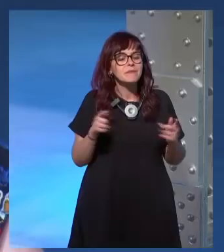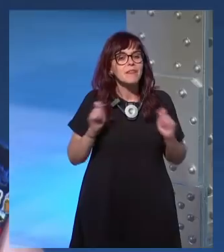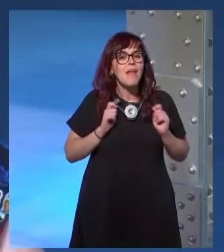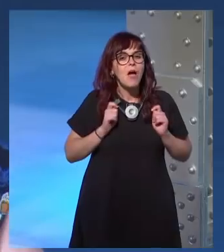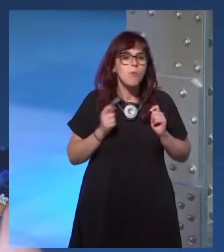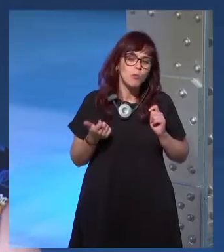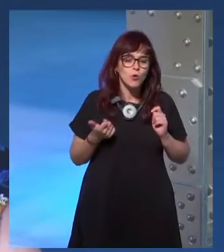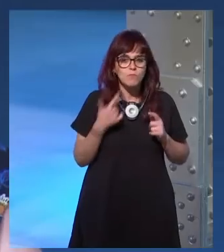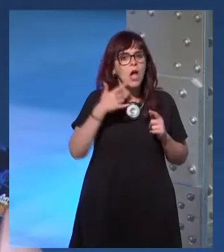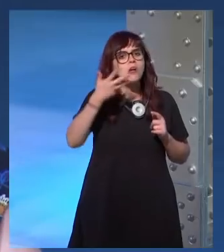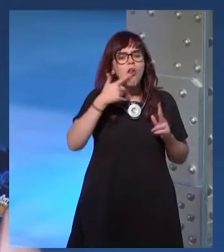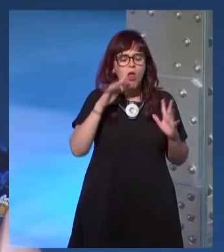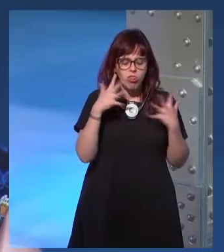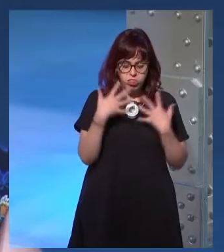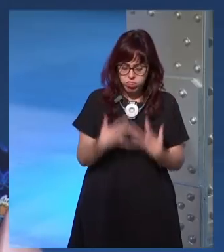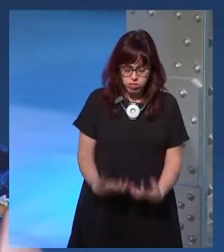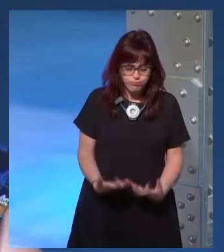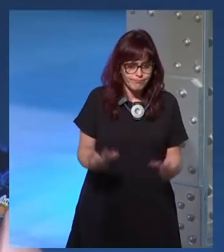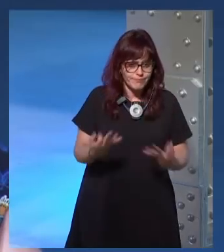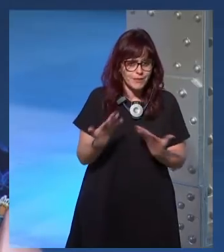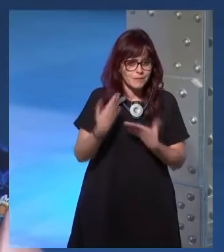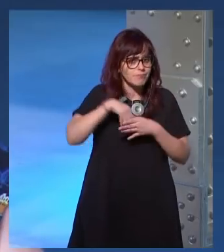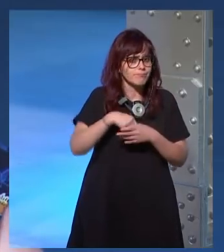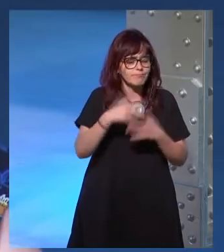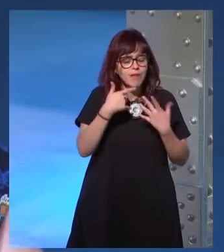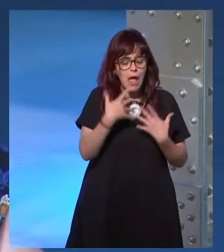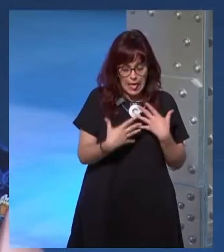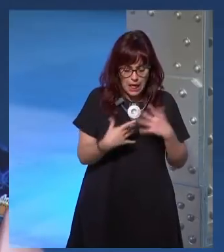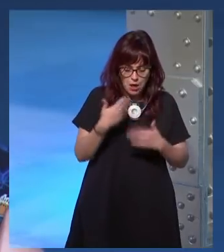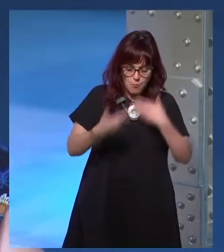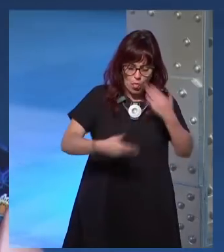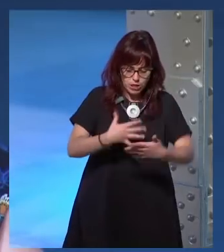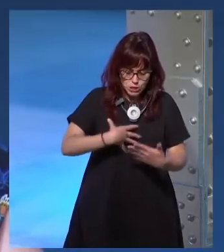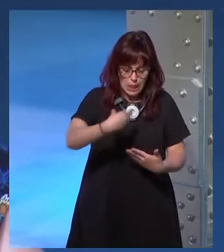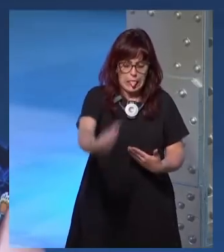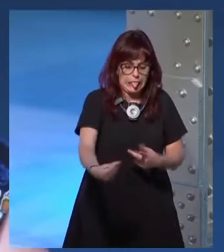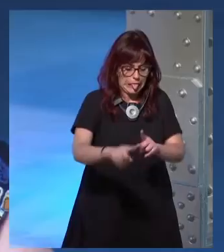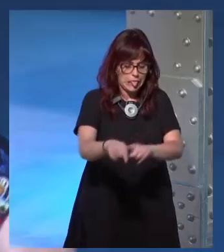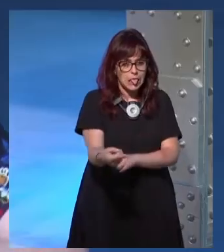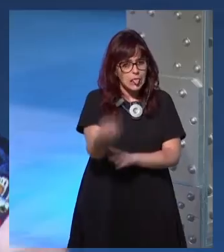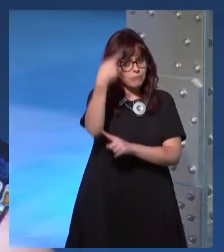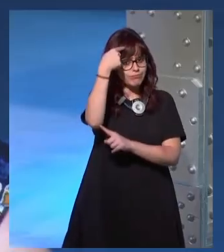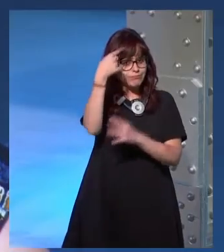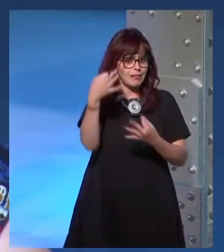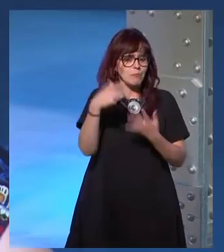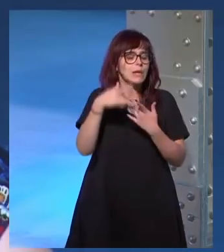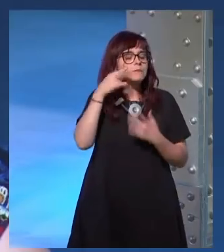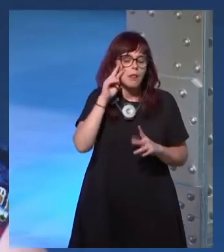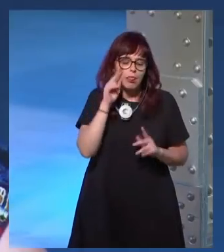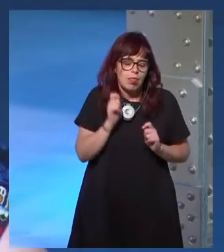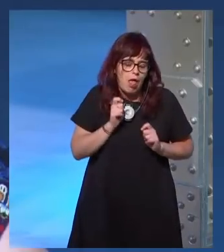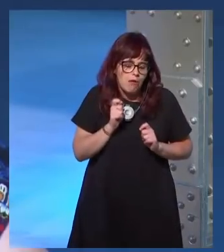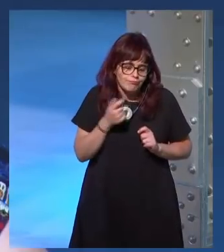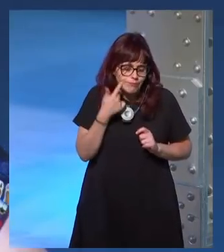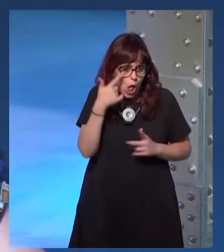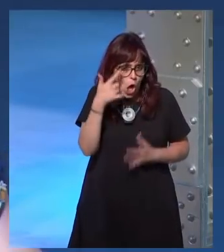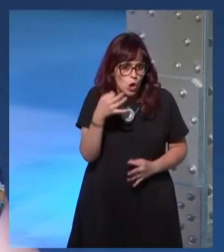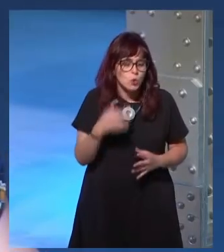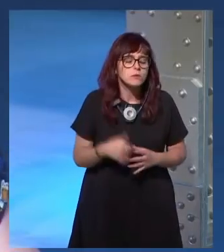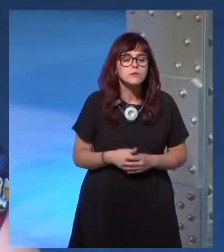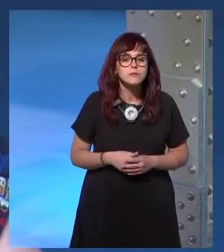again. So just to get to know yourself, to understand your own process, is essential, and this is given